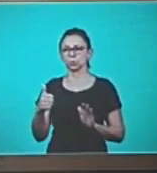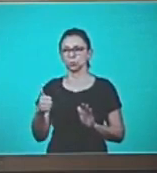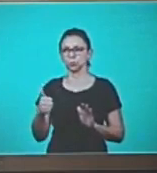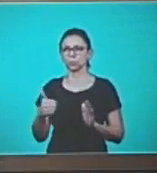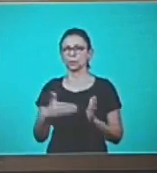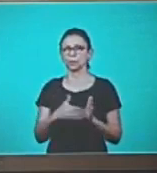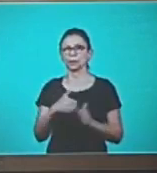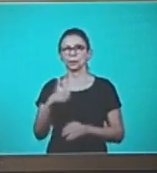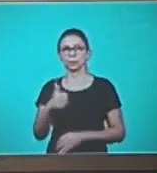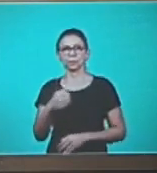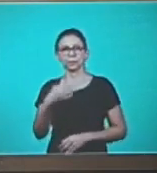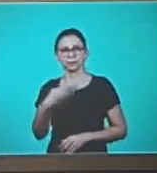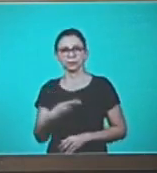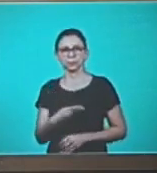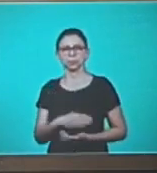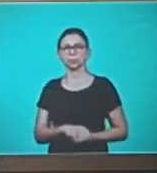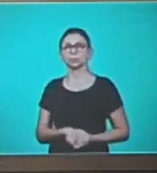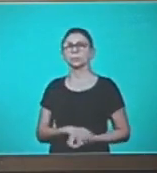Matthew 22 from verse 1 to